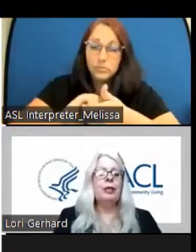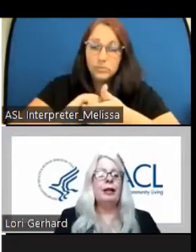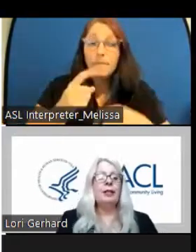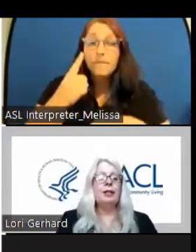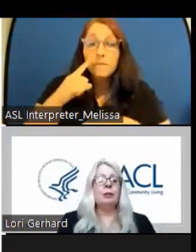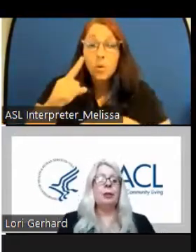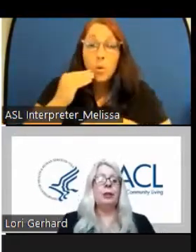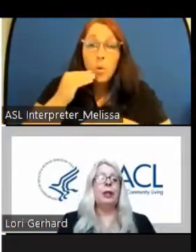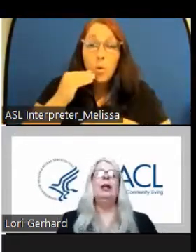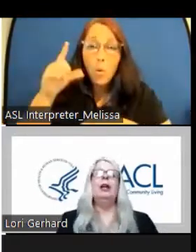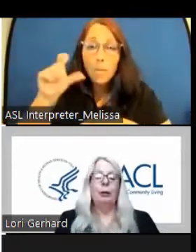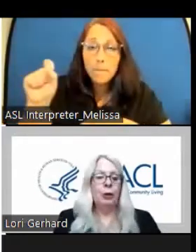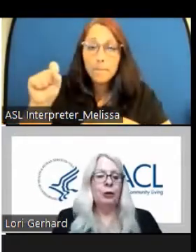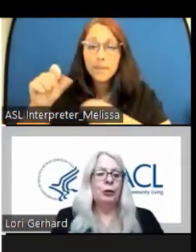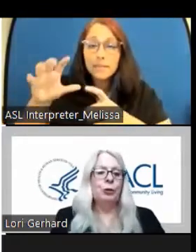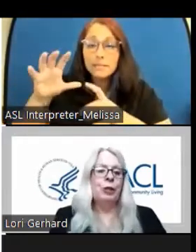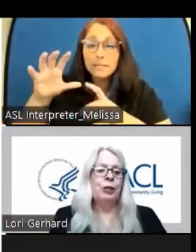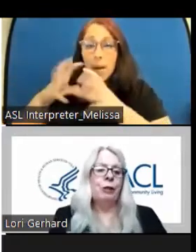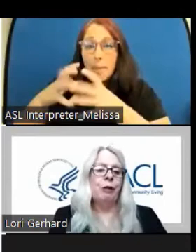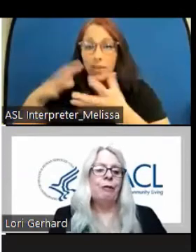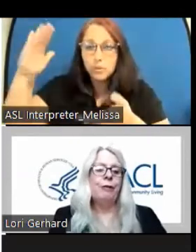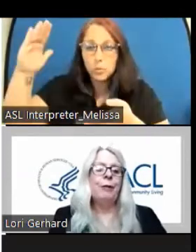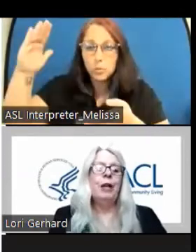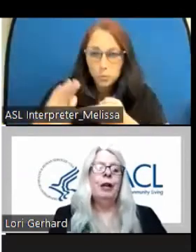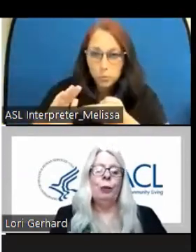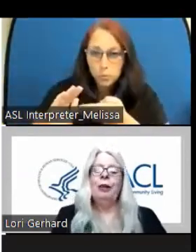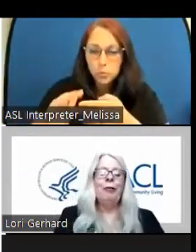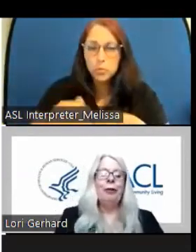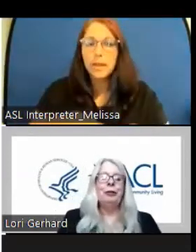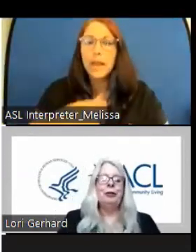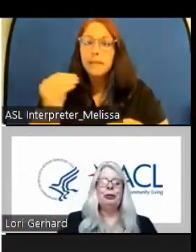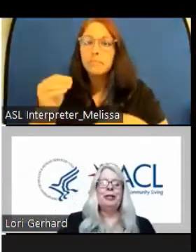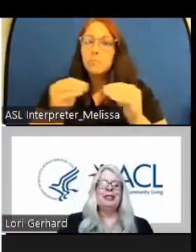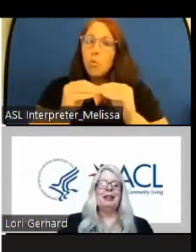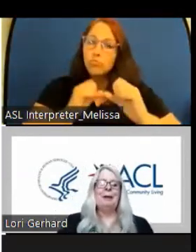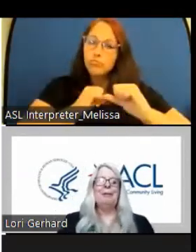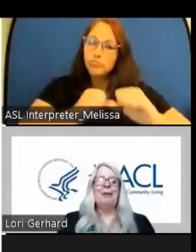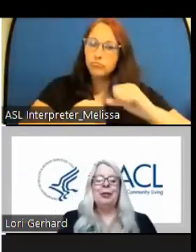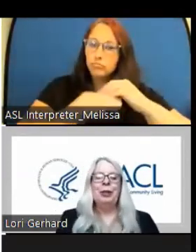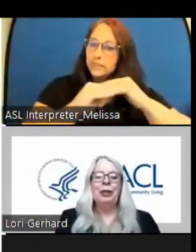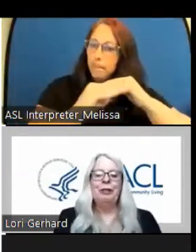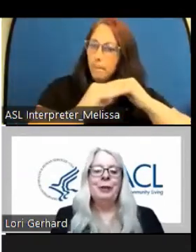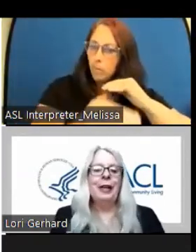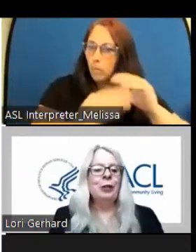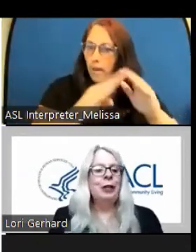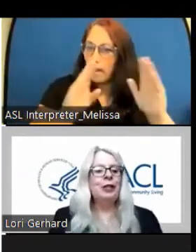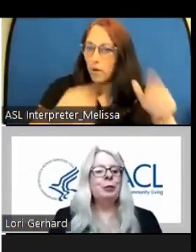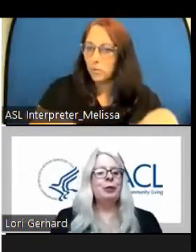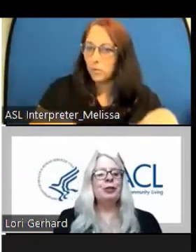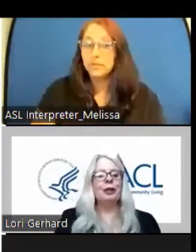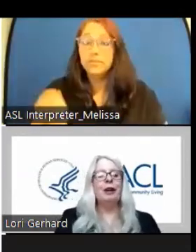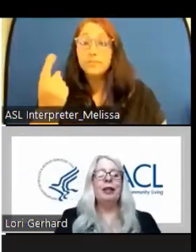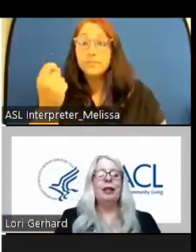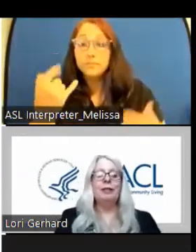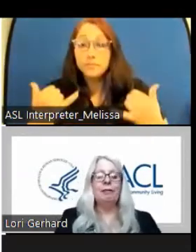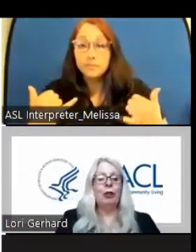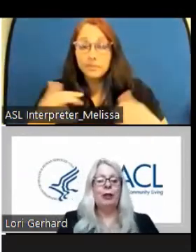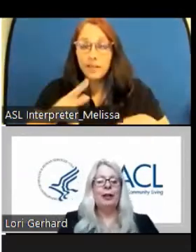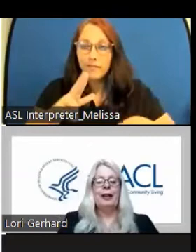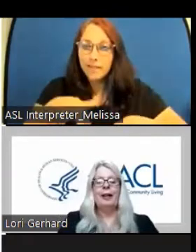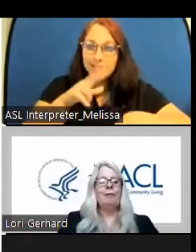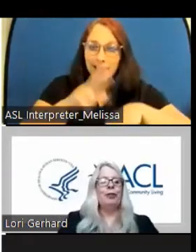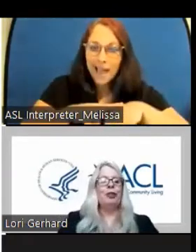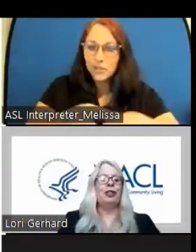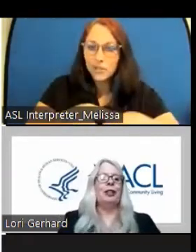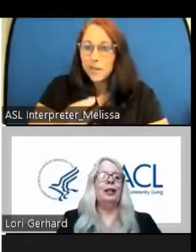increase housing stability among those we serve. We're in for a real treat today as we hear from national experts and colleagues in